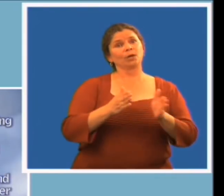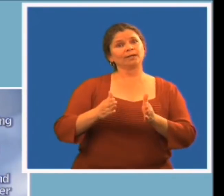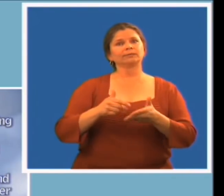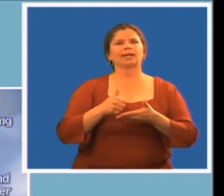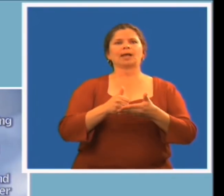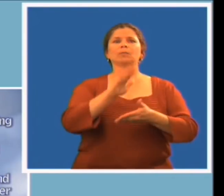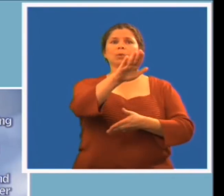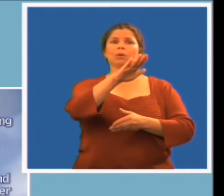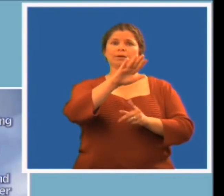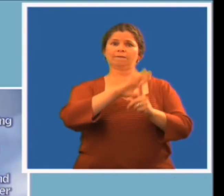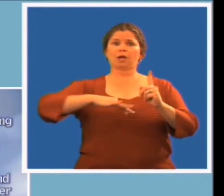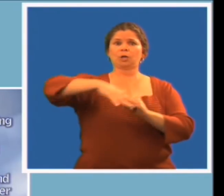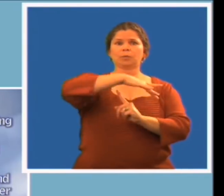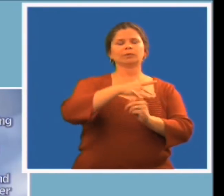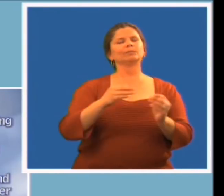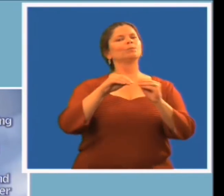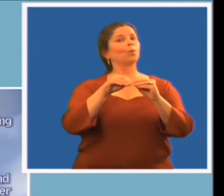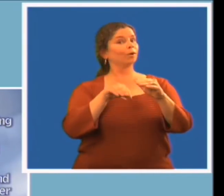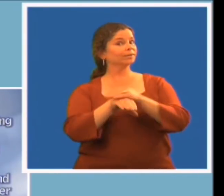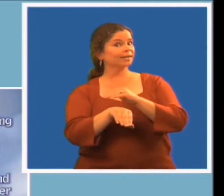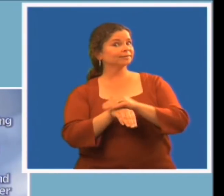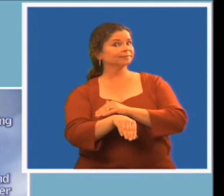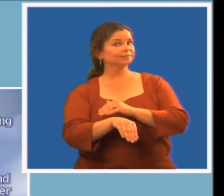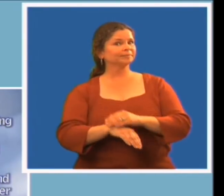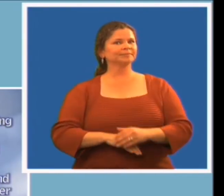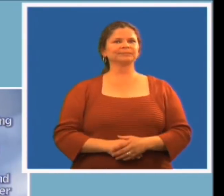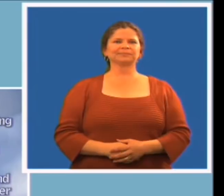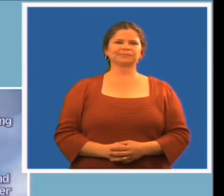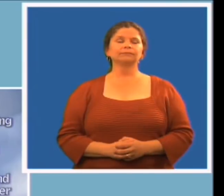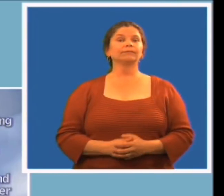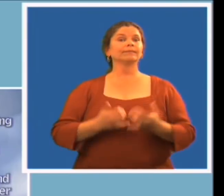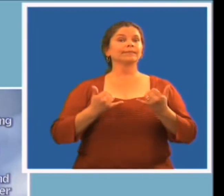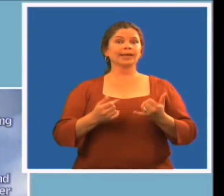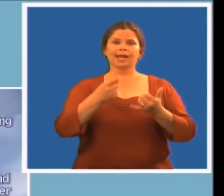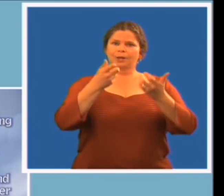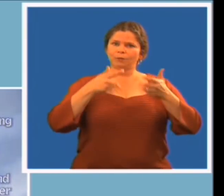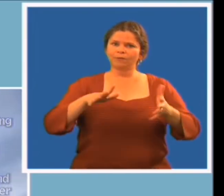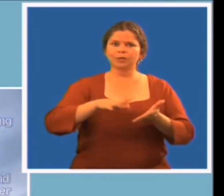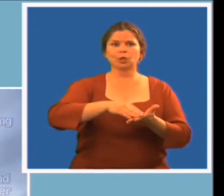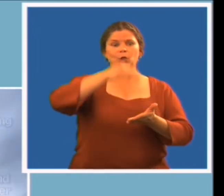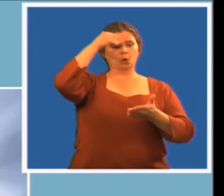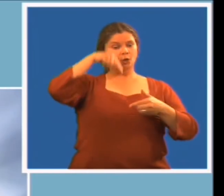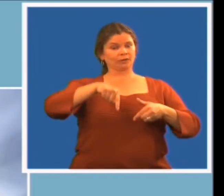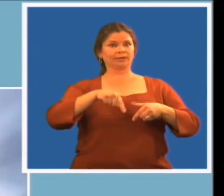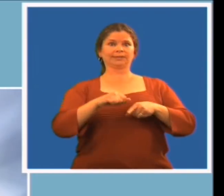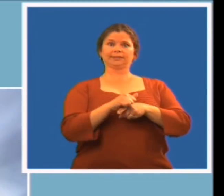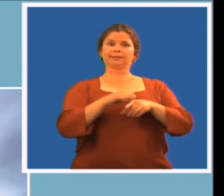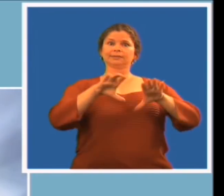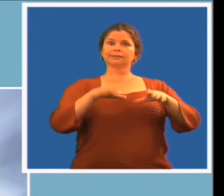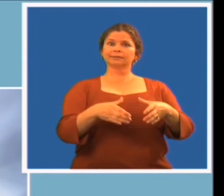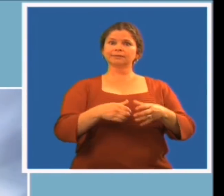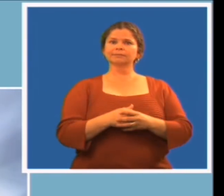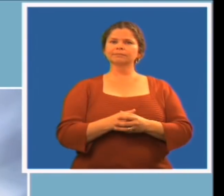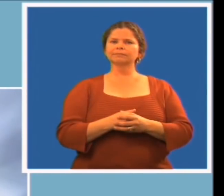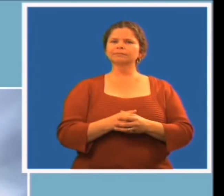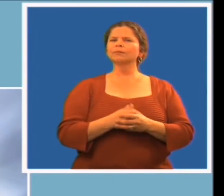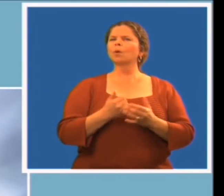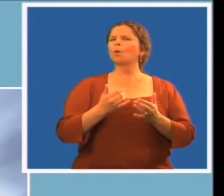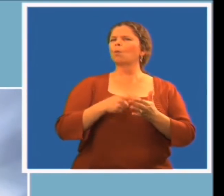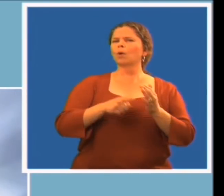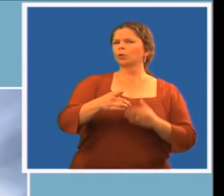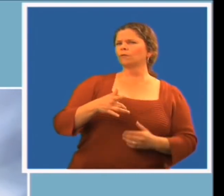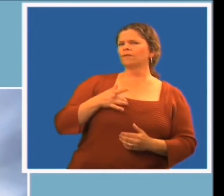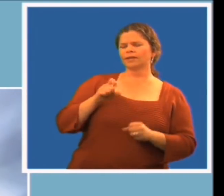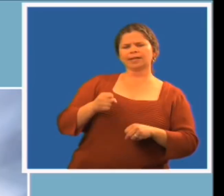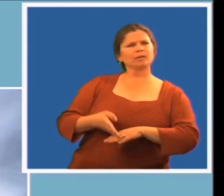included, some ways to make your environment more accessible. What are you able to improve as a result of